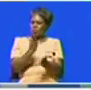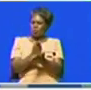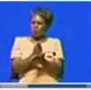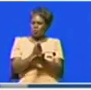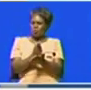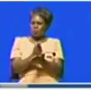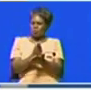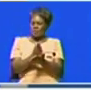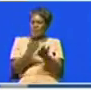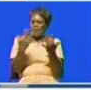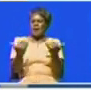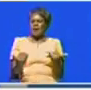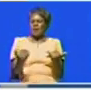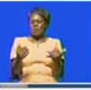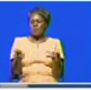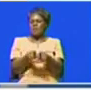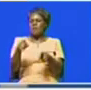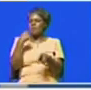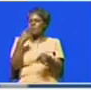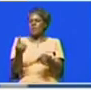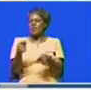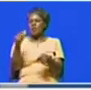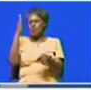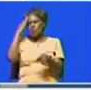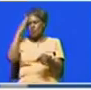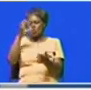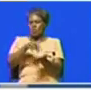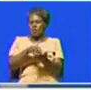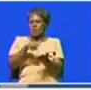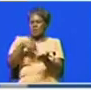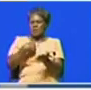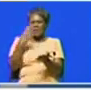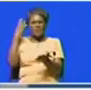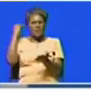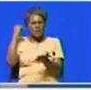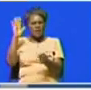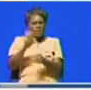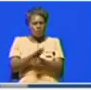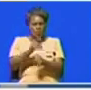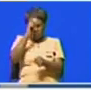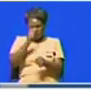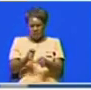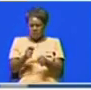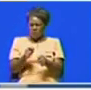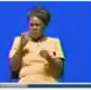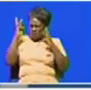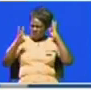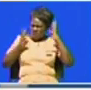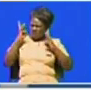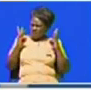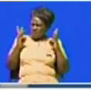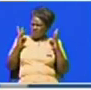true. Now, you are also saying that you know that's the case, yet we have not had the detailed judgment. So I'm wondering, once